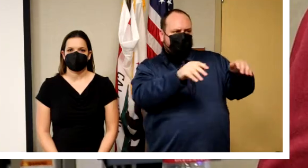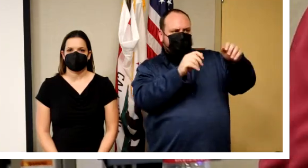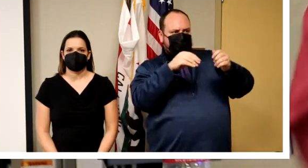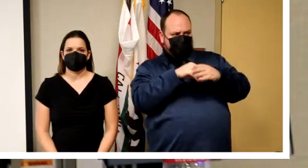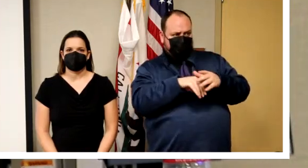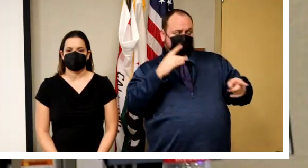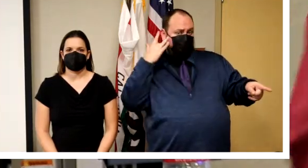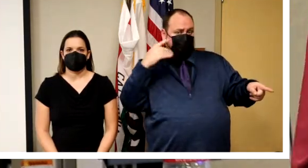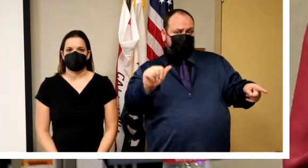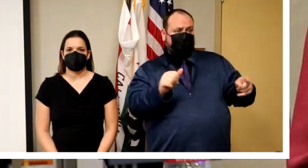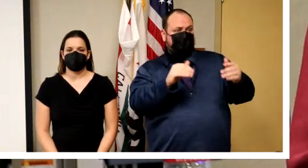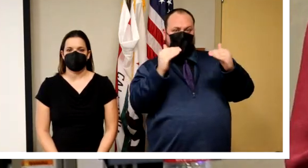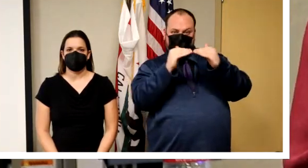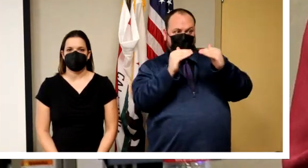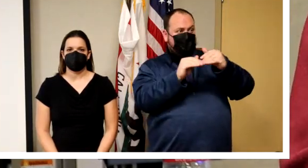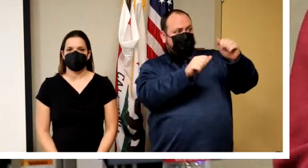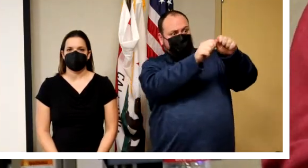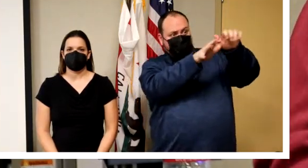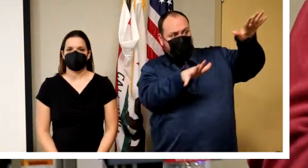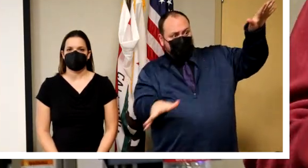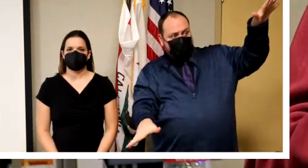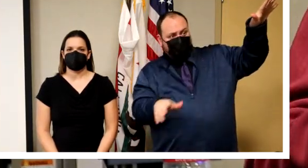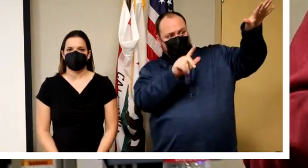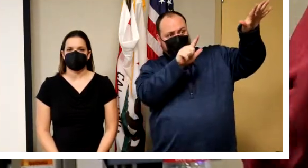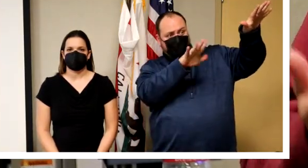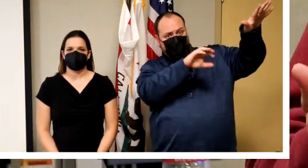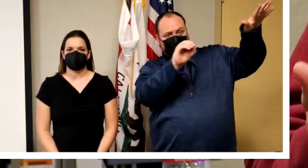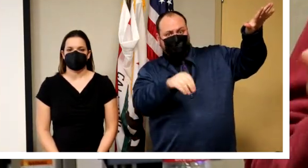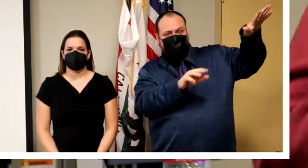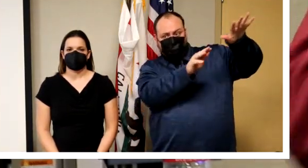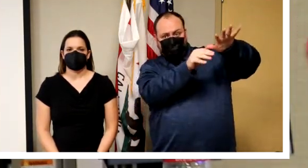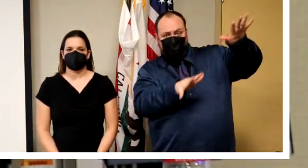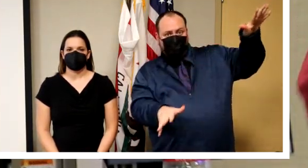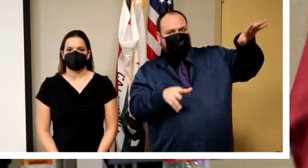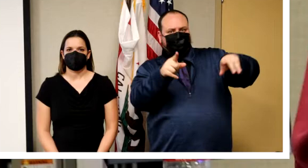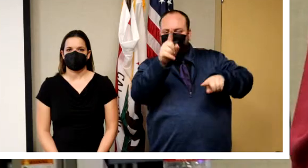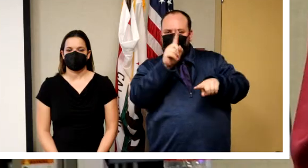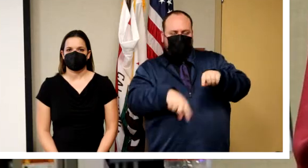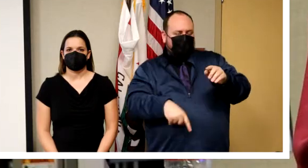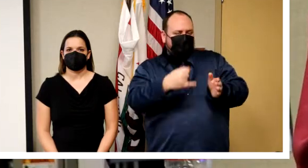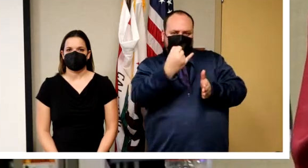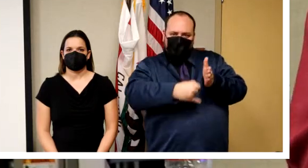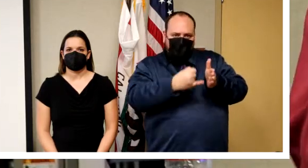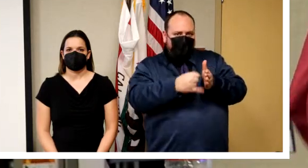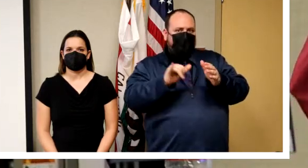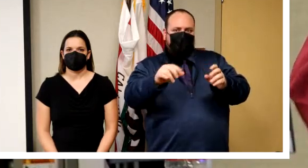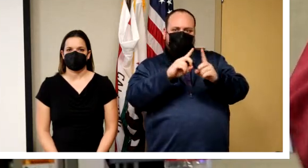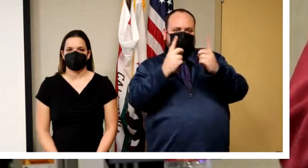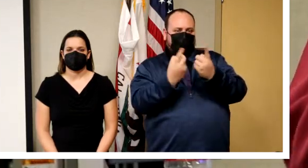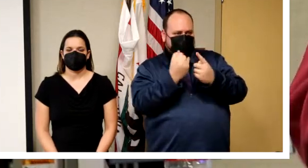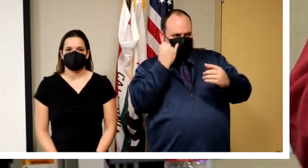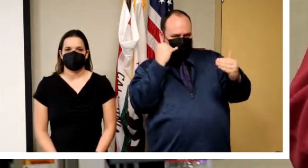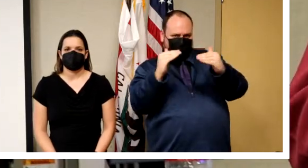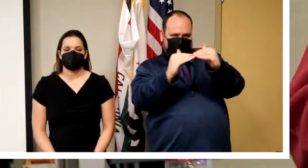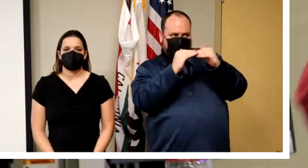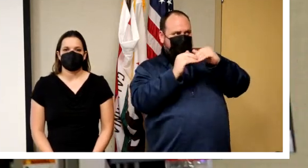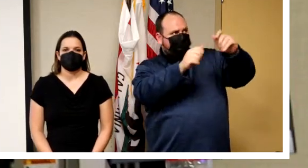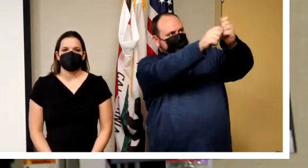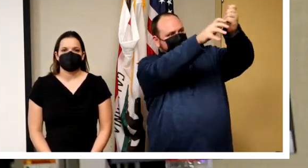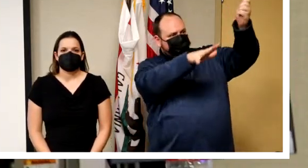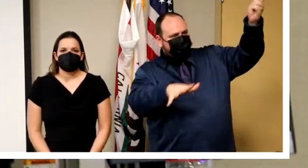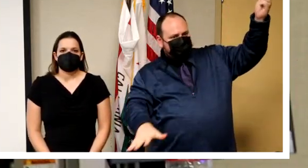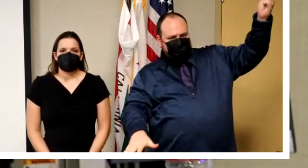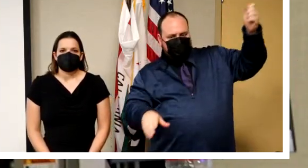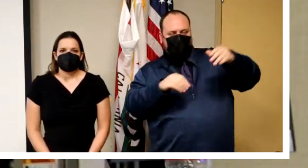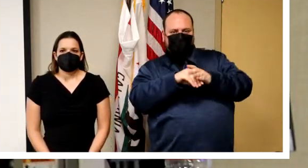state of California, and it's evenly spread out. You wouldn't be able to draw a district if the population's evenly spread out that is majority Latino